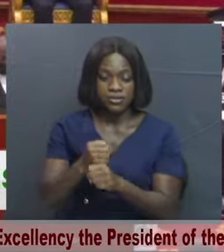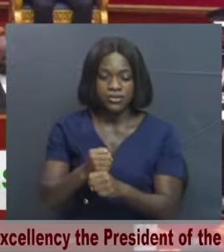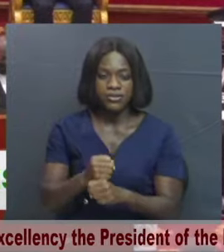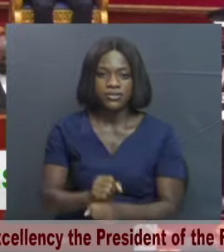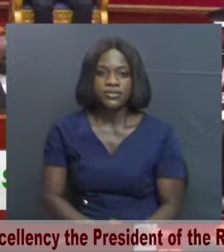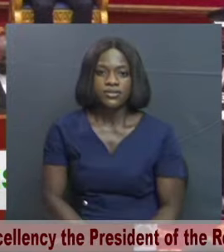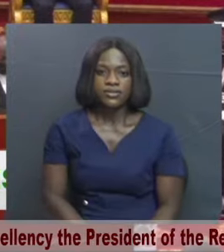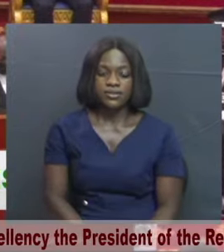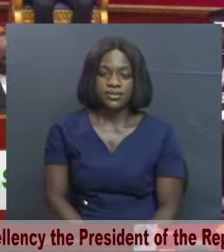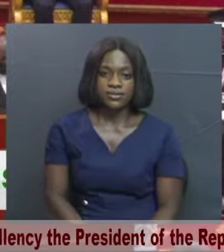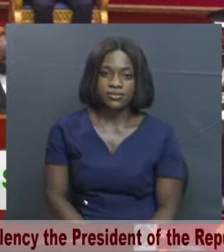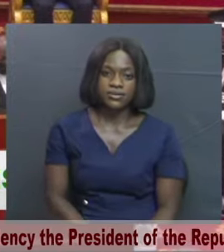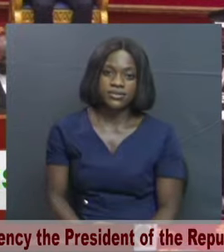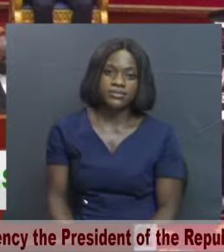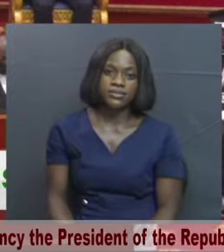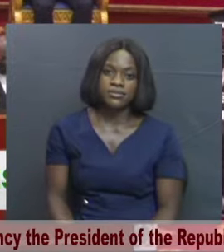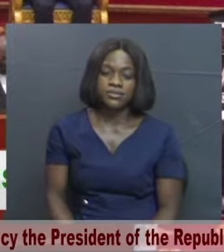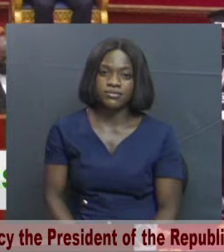annually